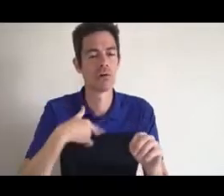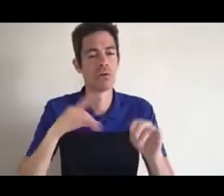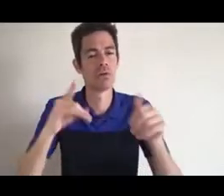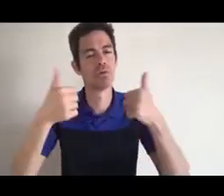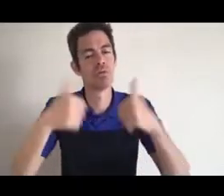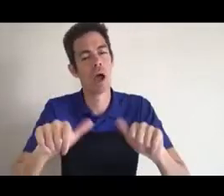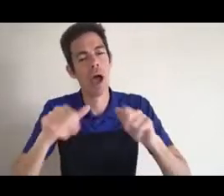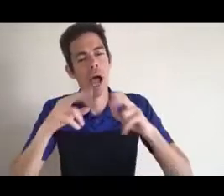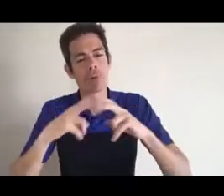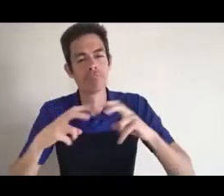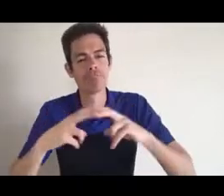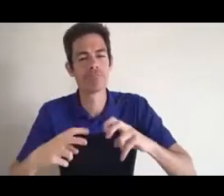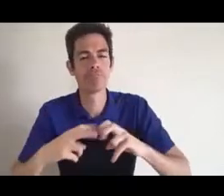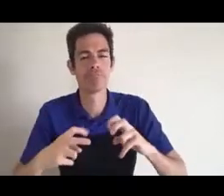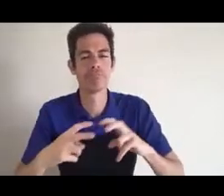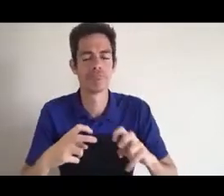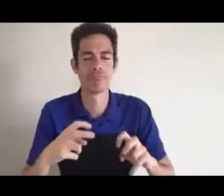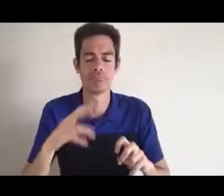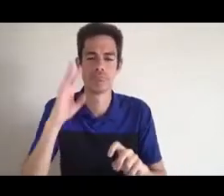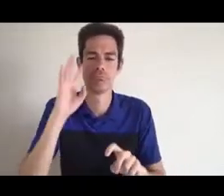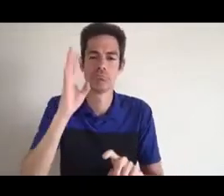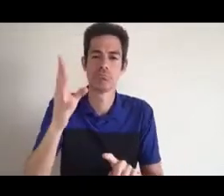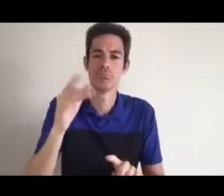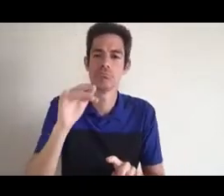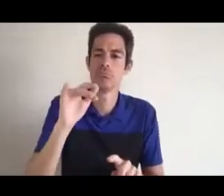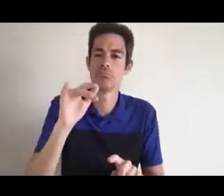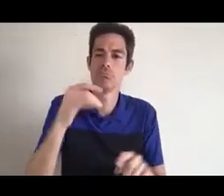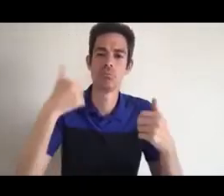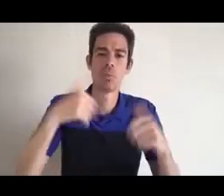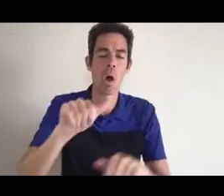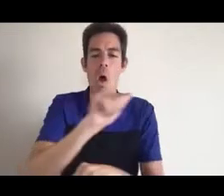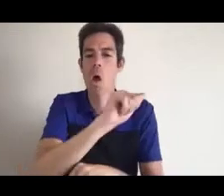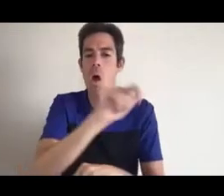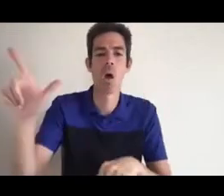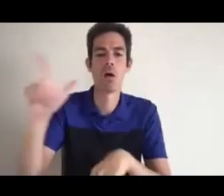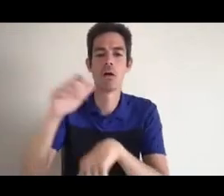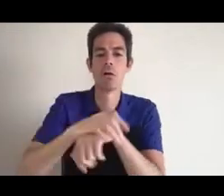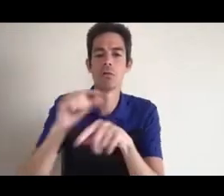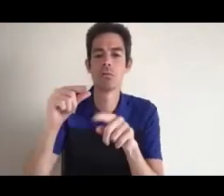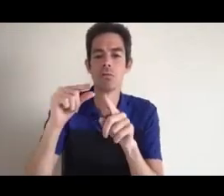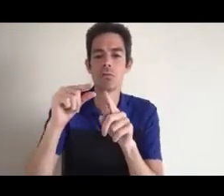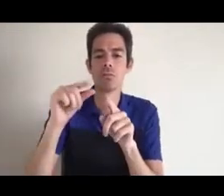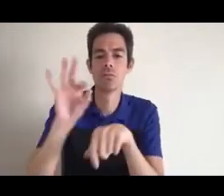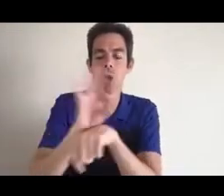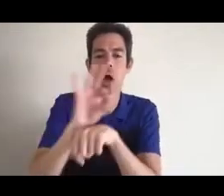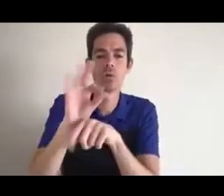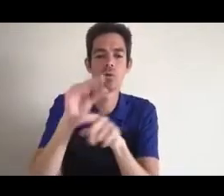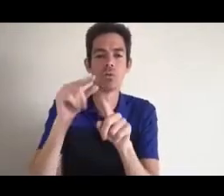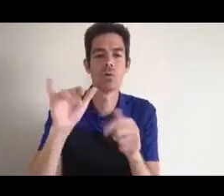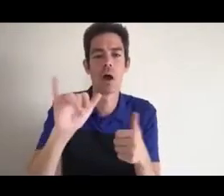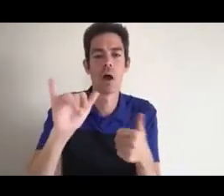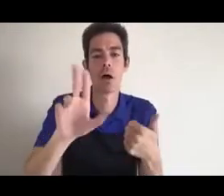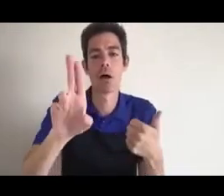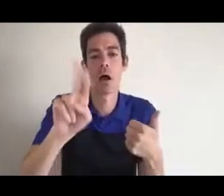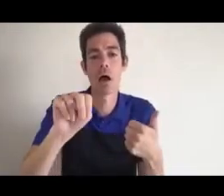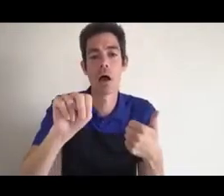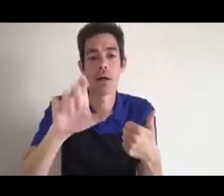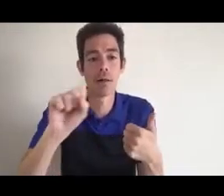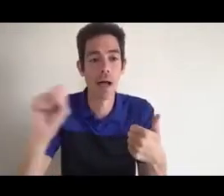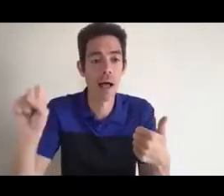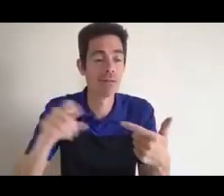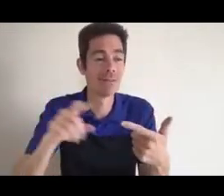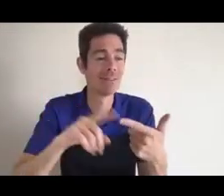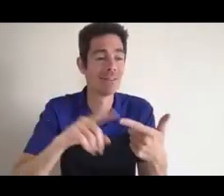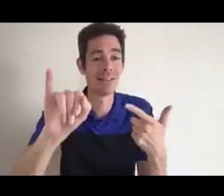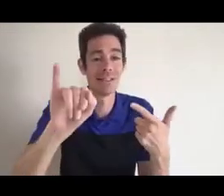When I started teaching American Sign Language, I tried to assess if all